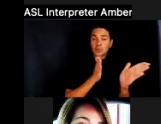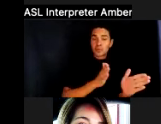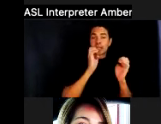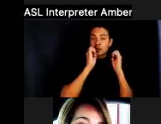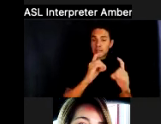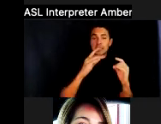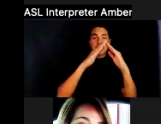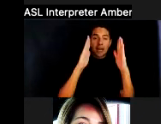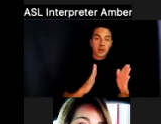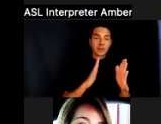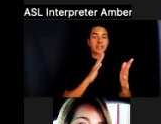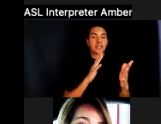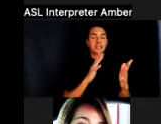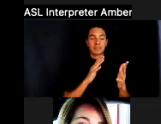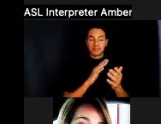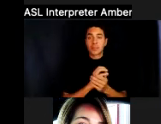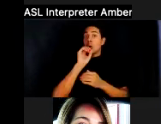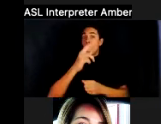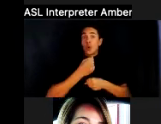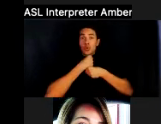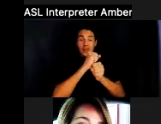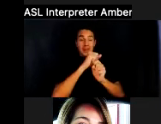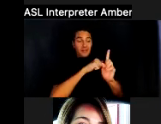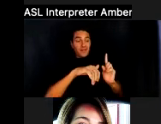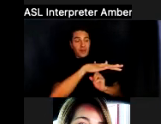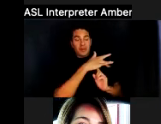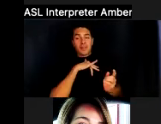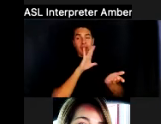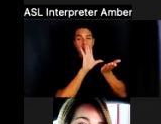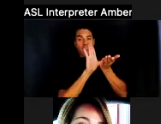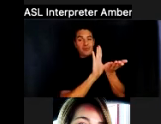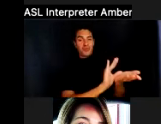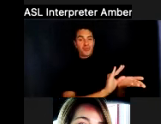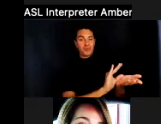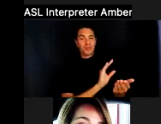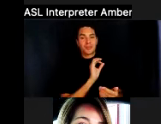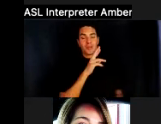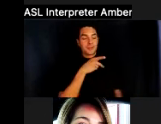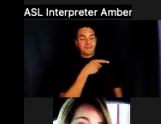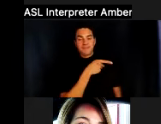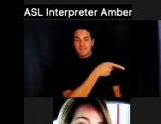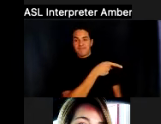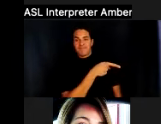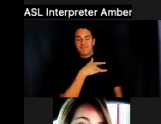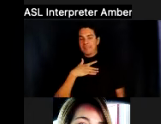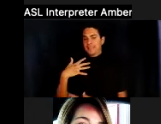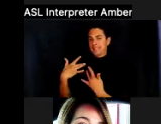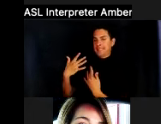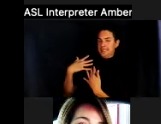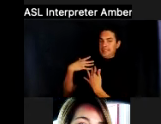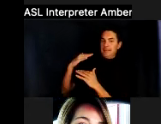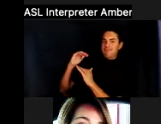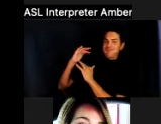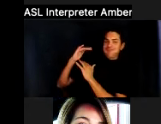education, or housing, or creating an intimidating, hostile, or offensive employment, public